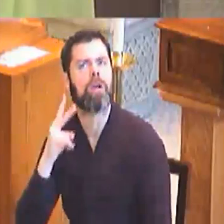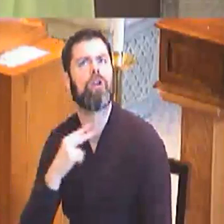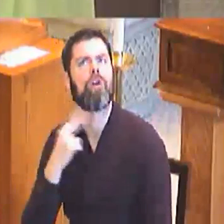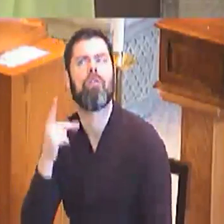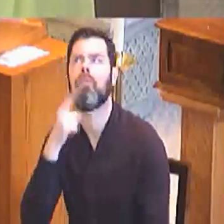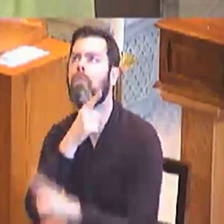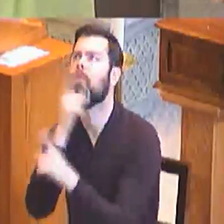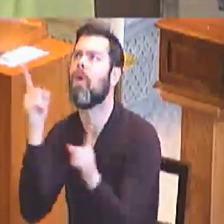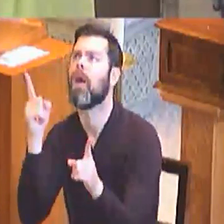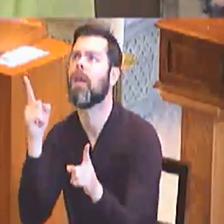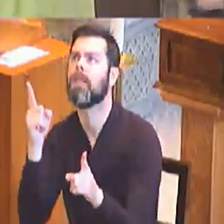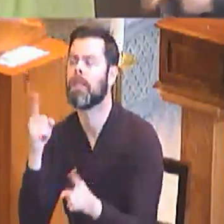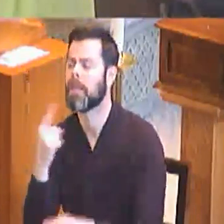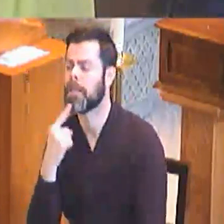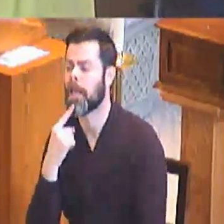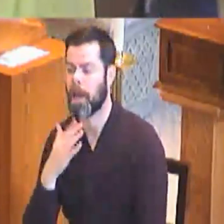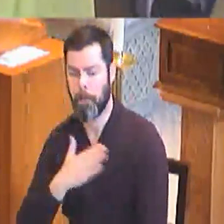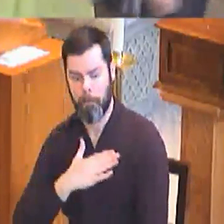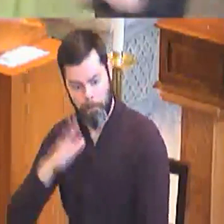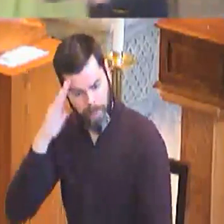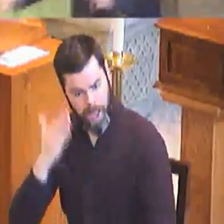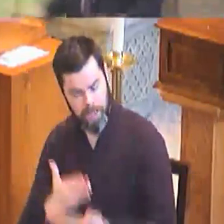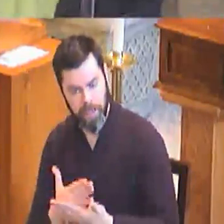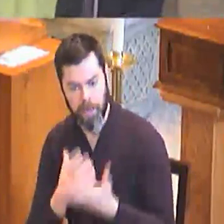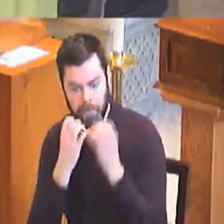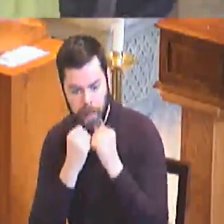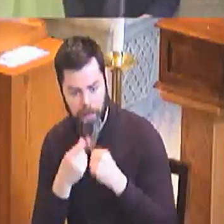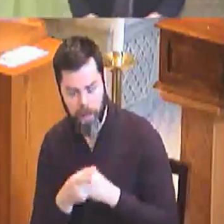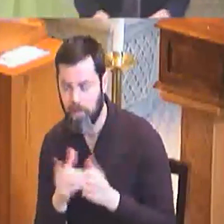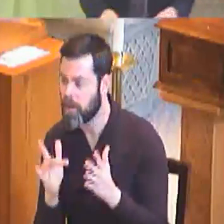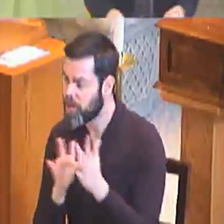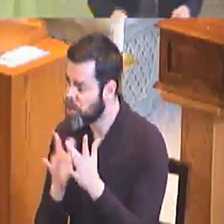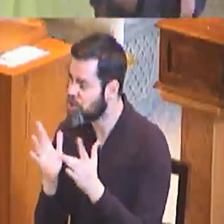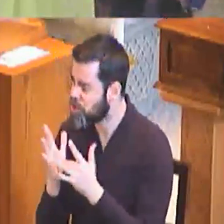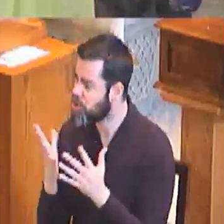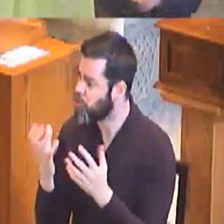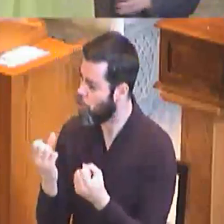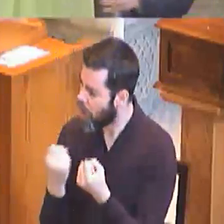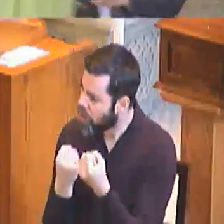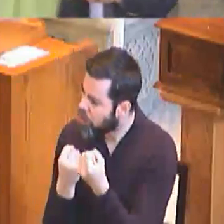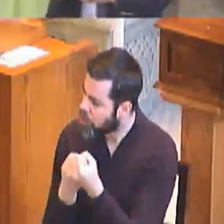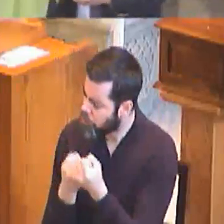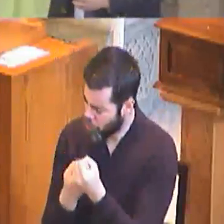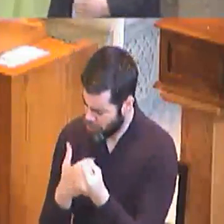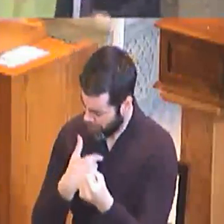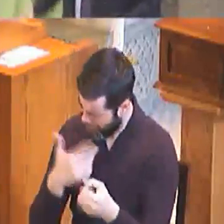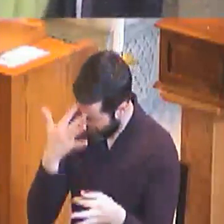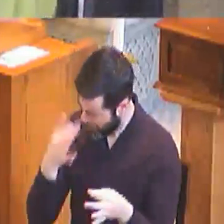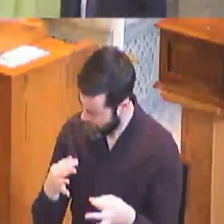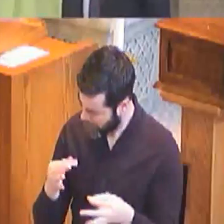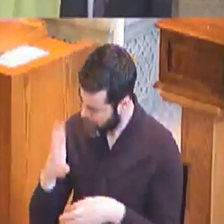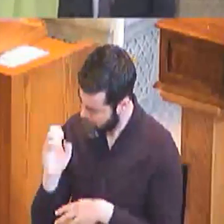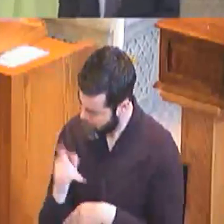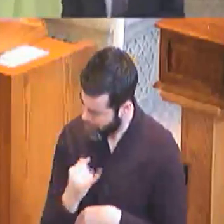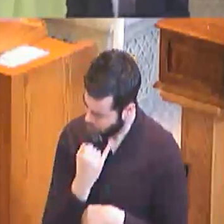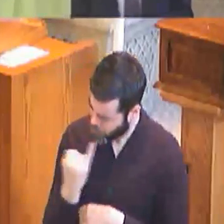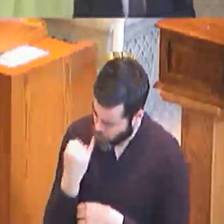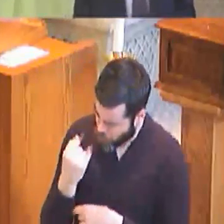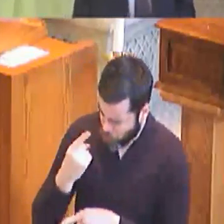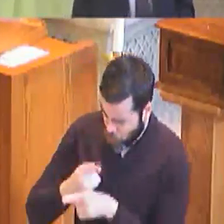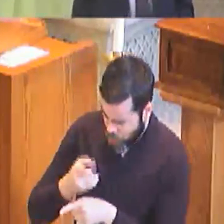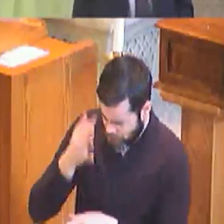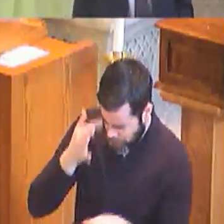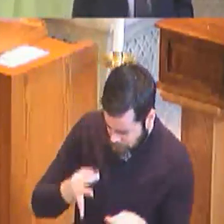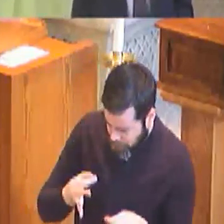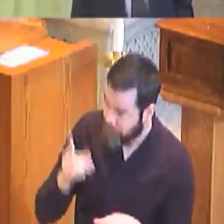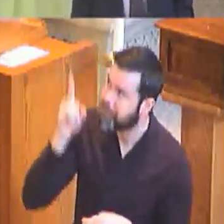is my Son in whom I'm well pleased." Jesus was looking for validation for the decision that he had made to go back to